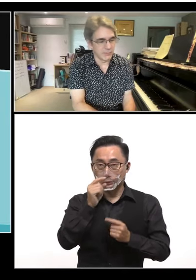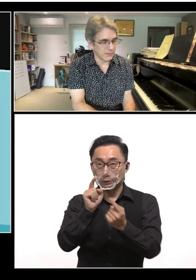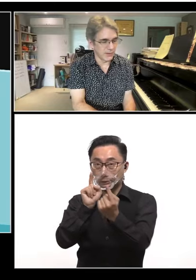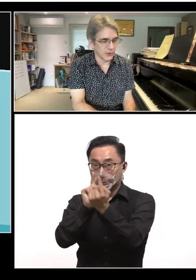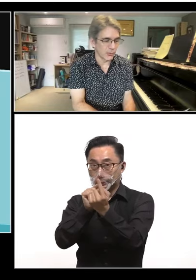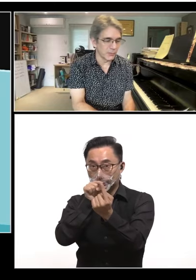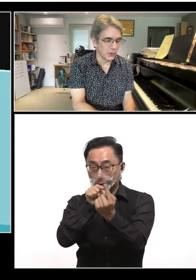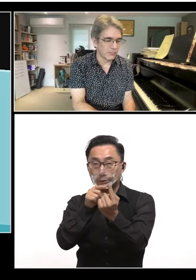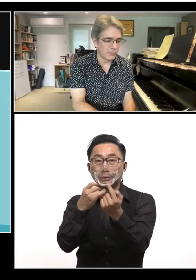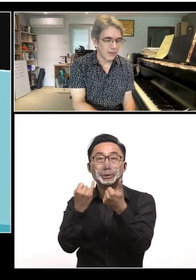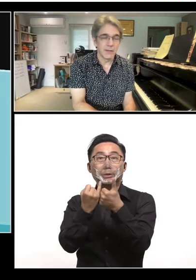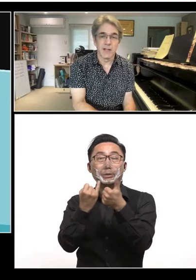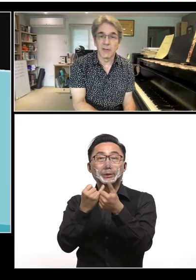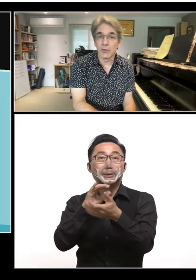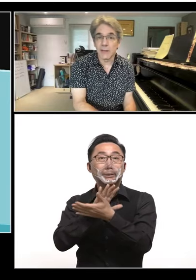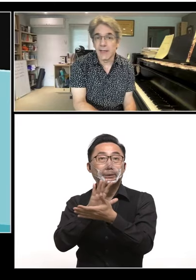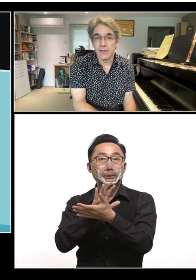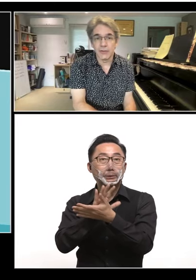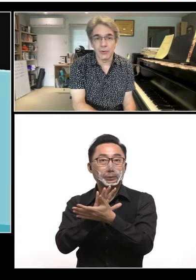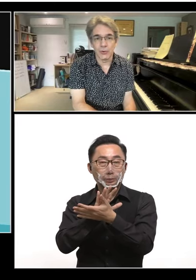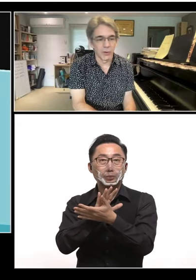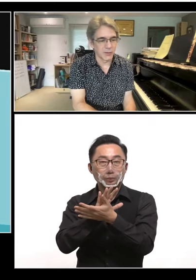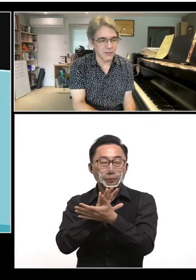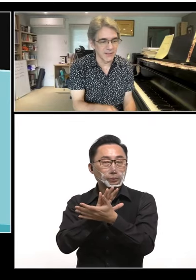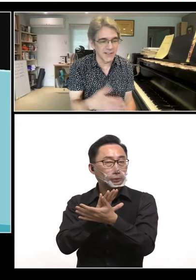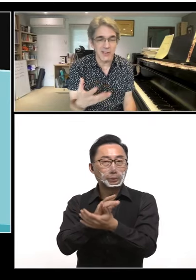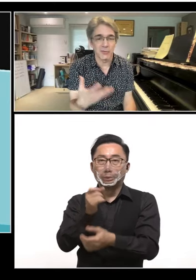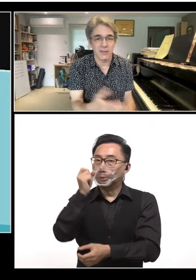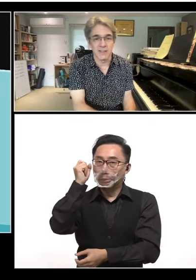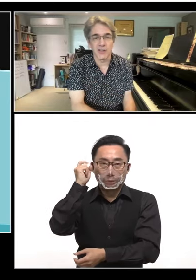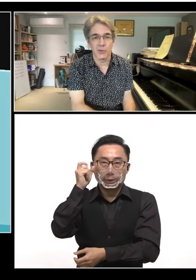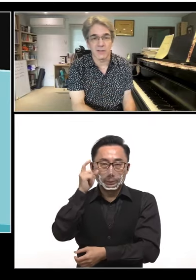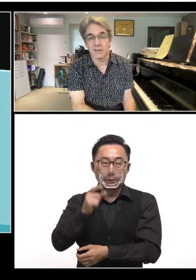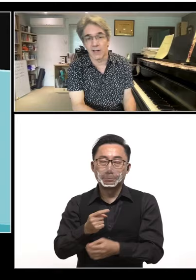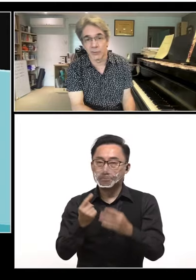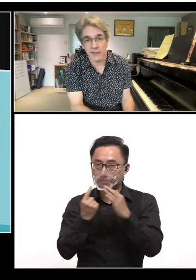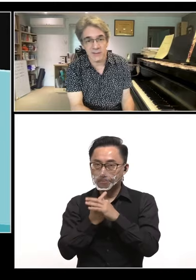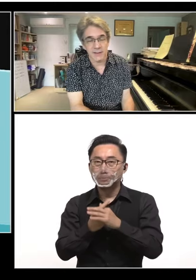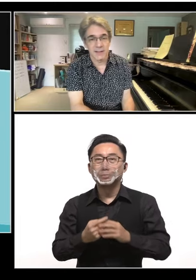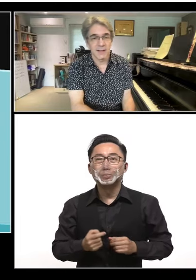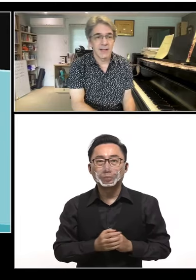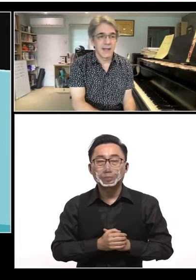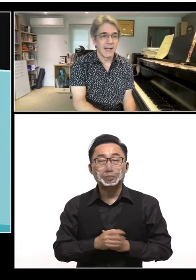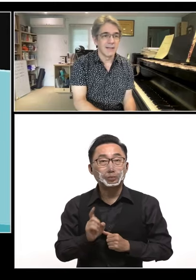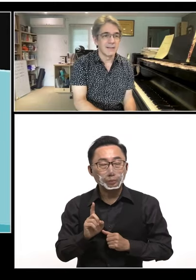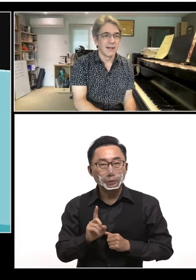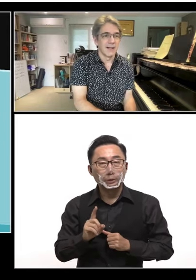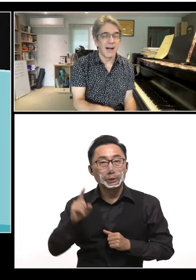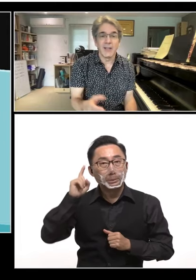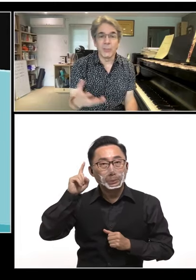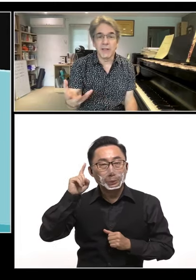has been incredible. It's not only led to almost continuous discoveries